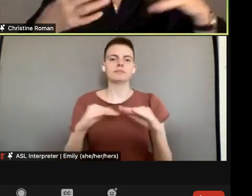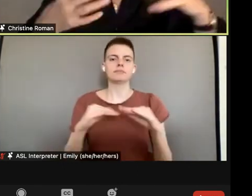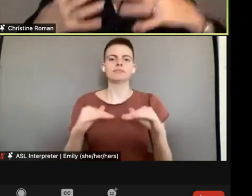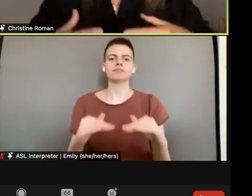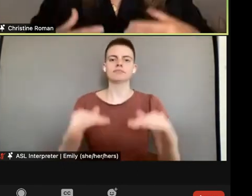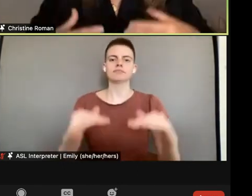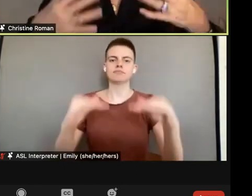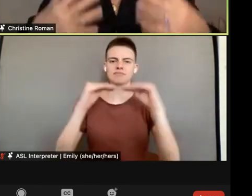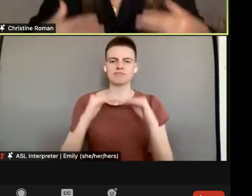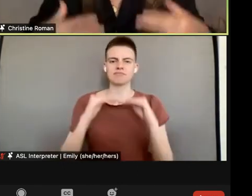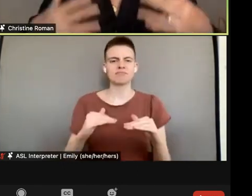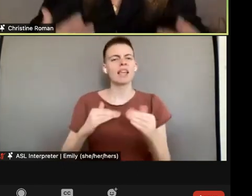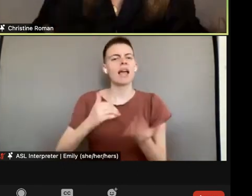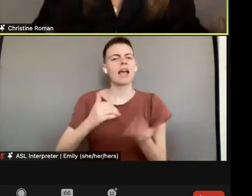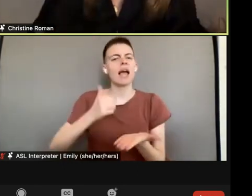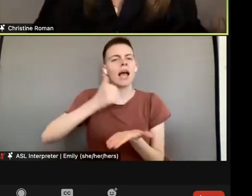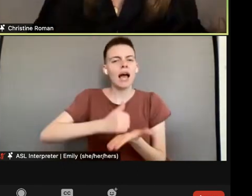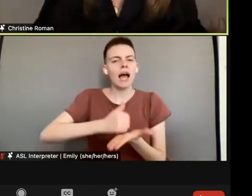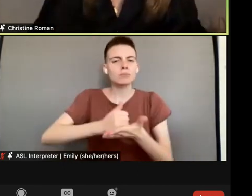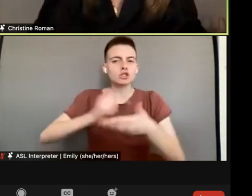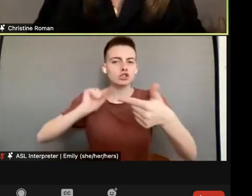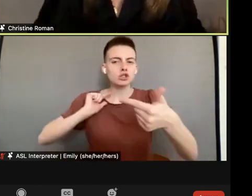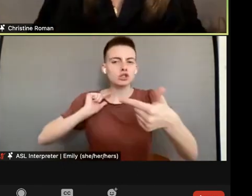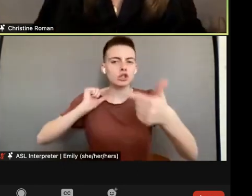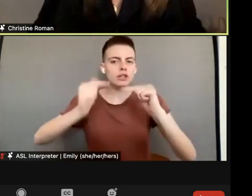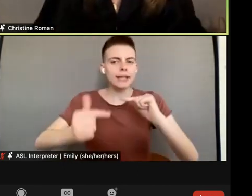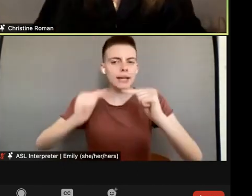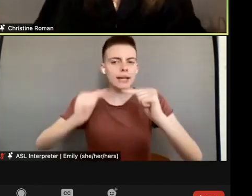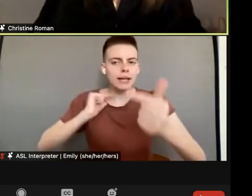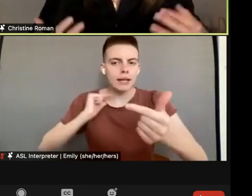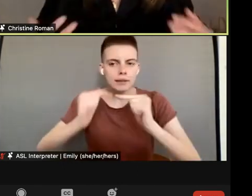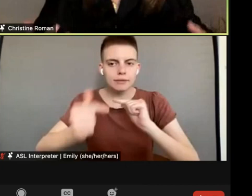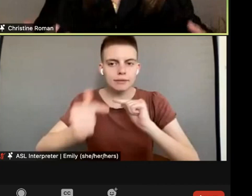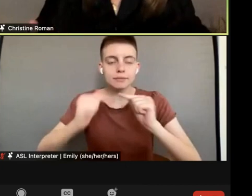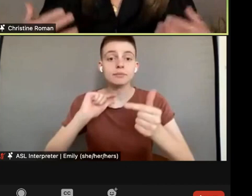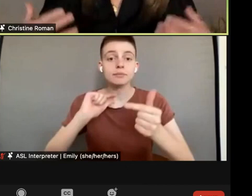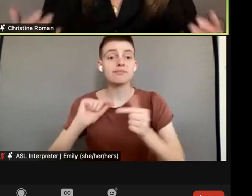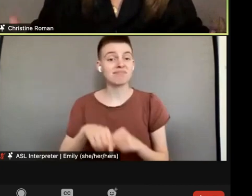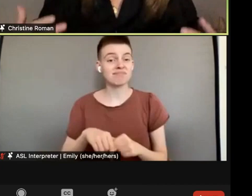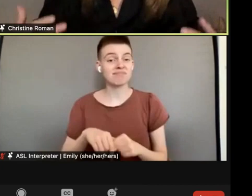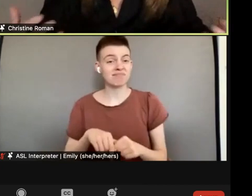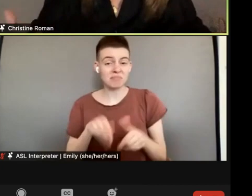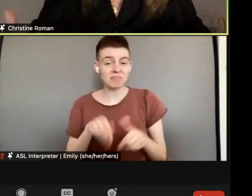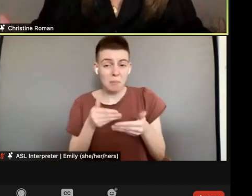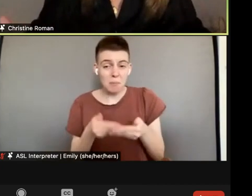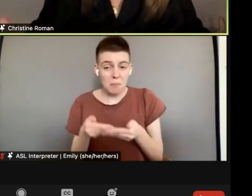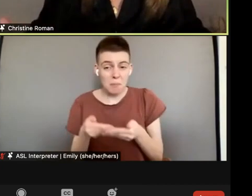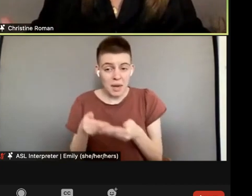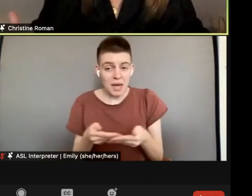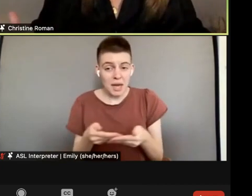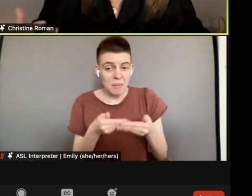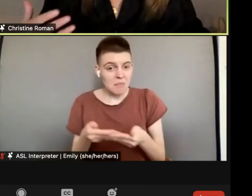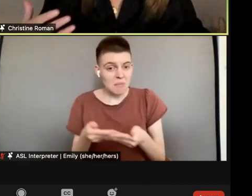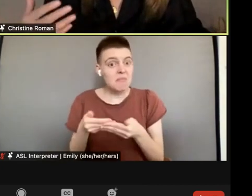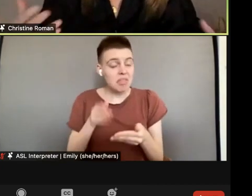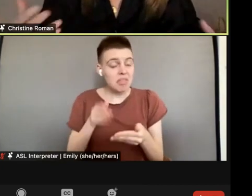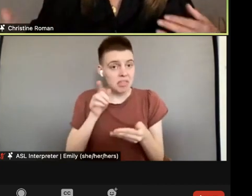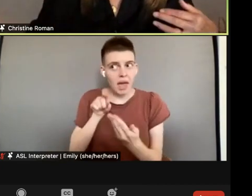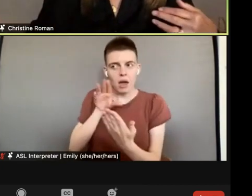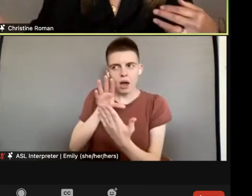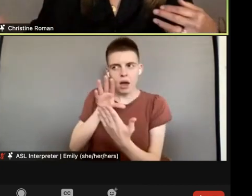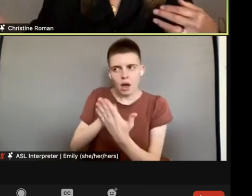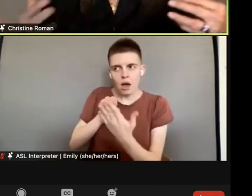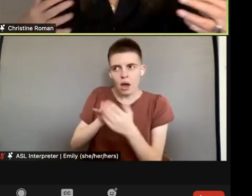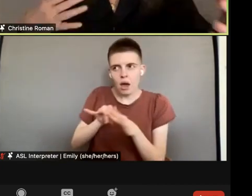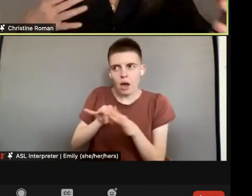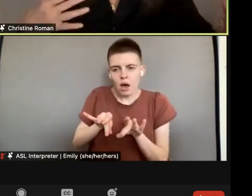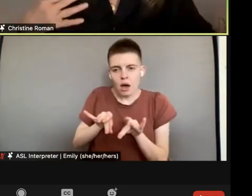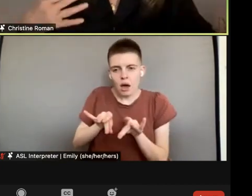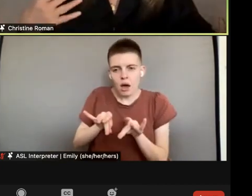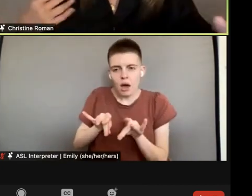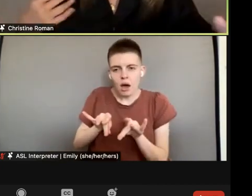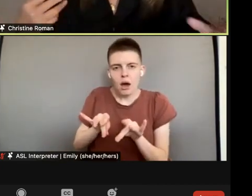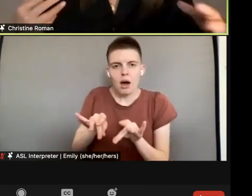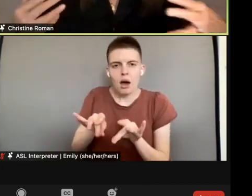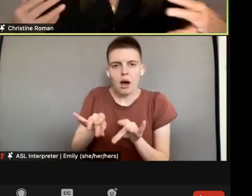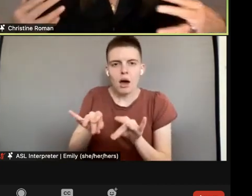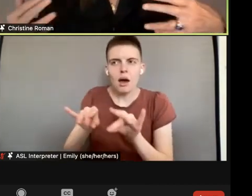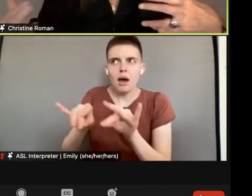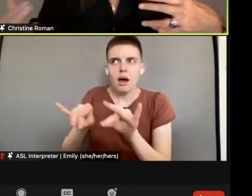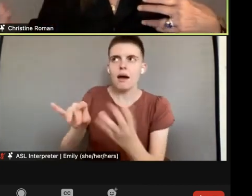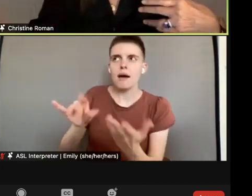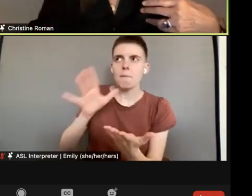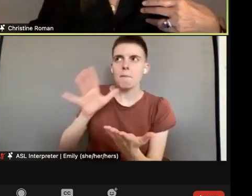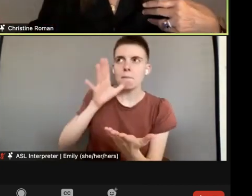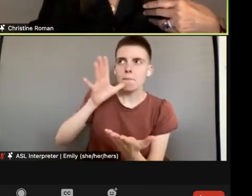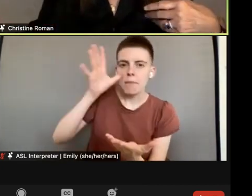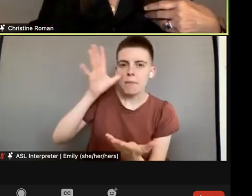So tiny babies, actually begin to use imitation to create this dance between